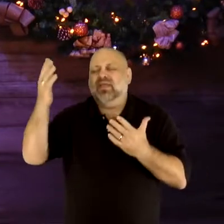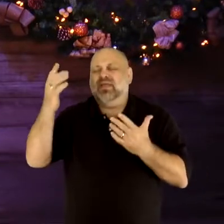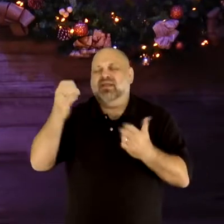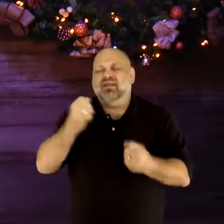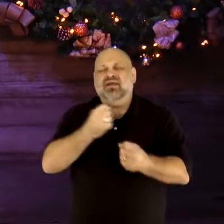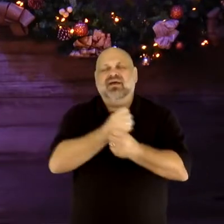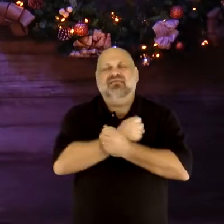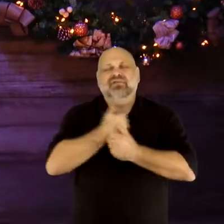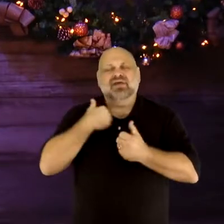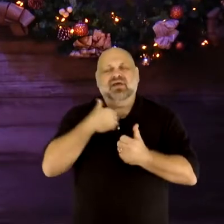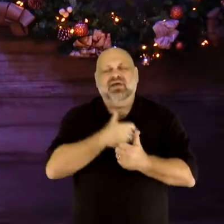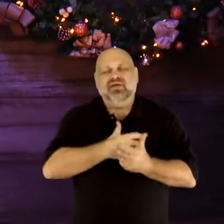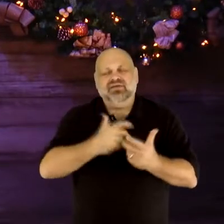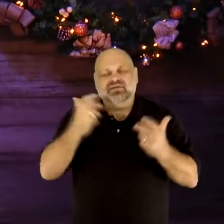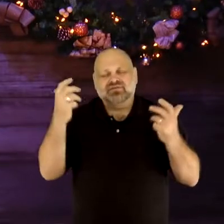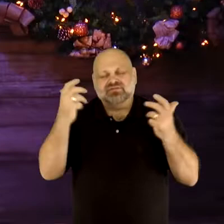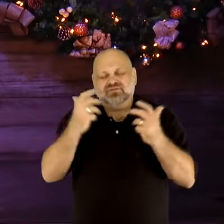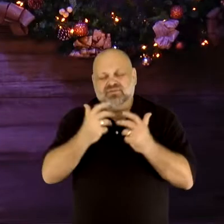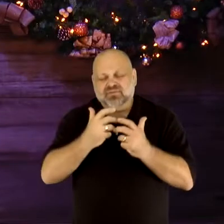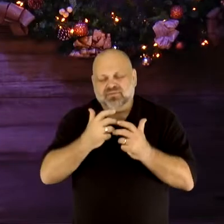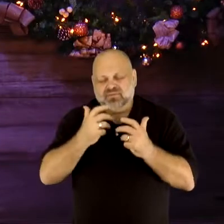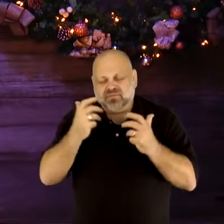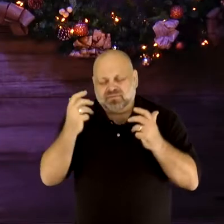How He loves us.